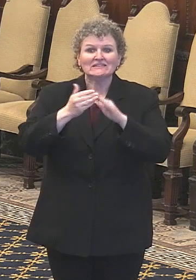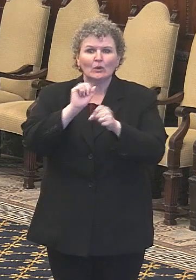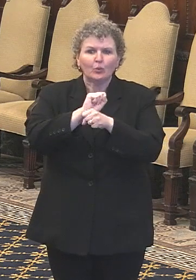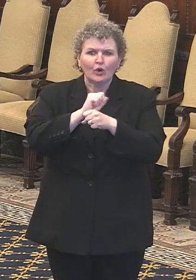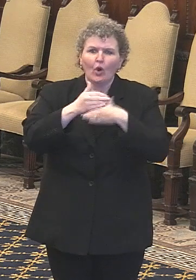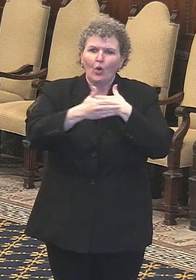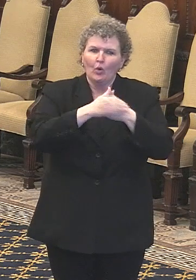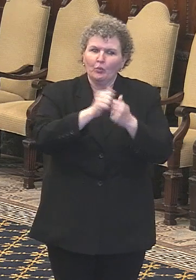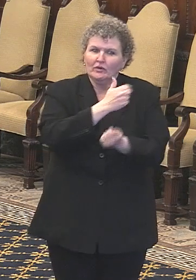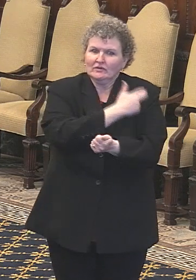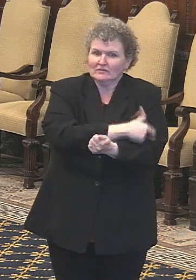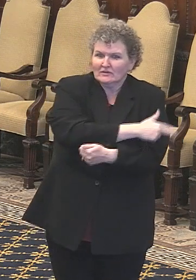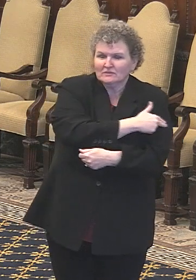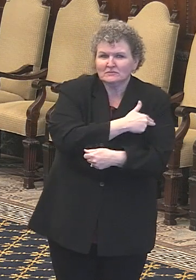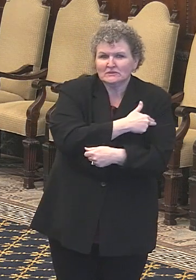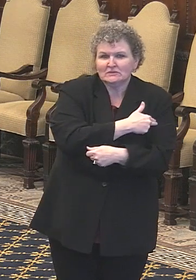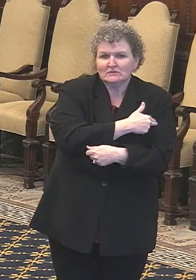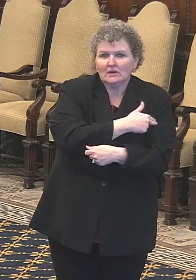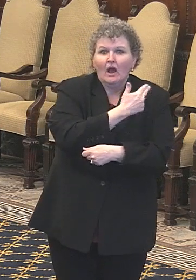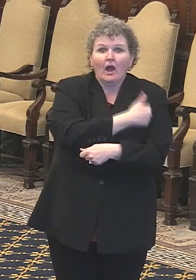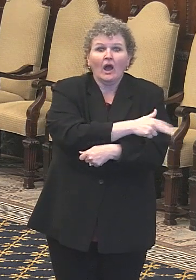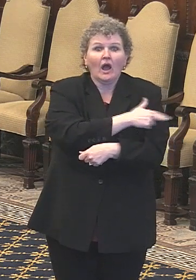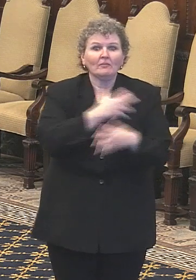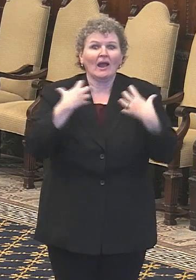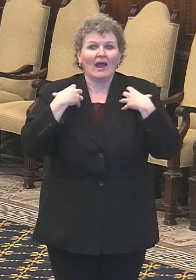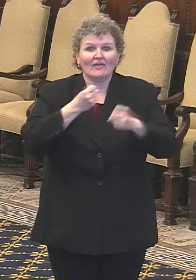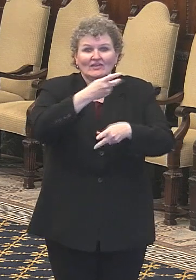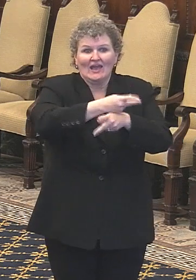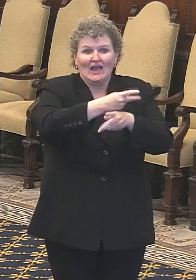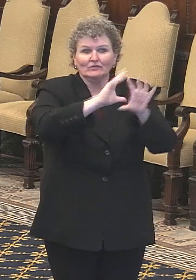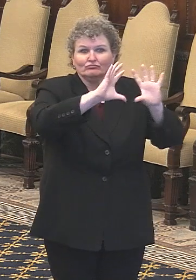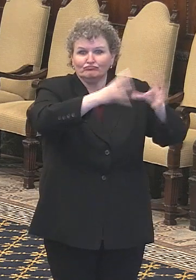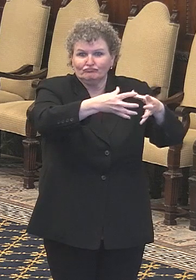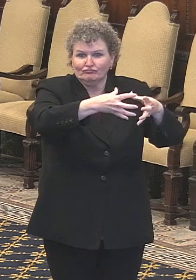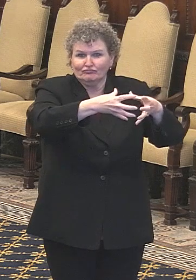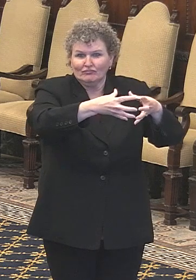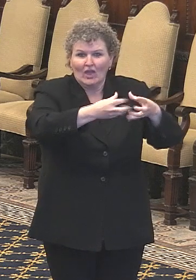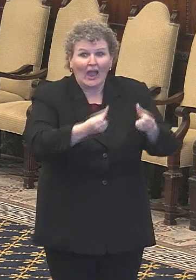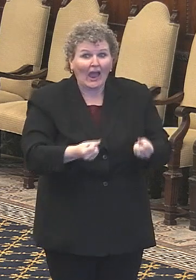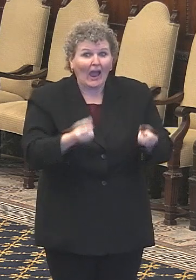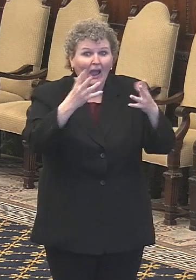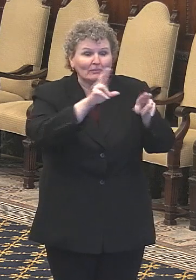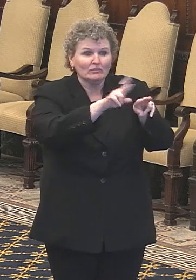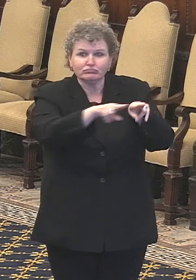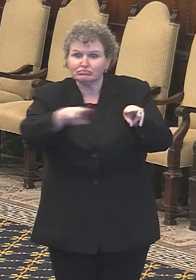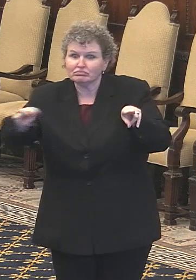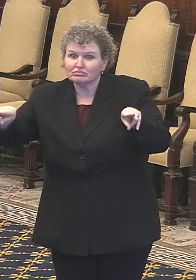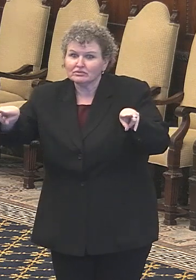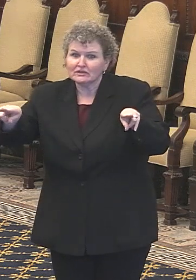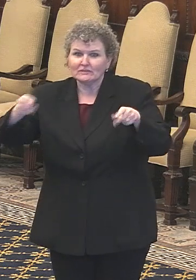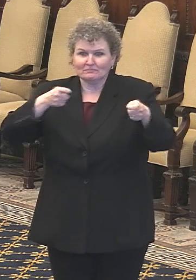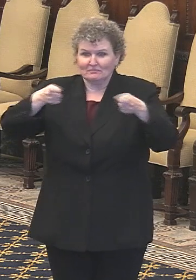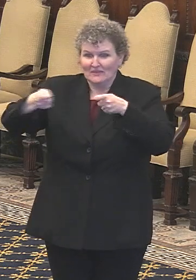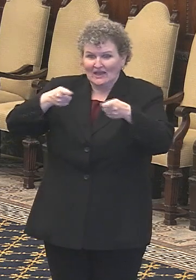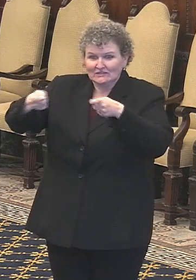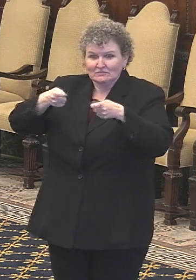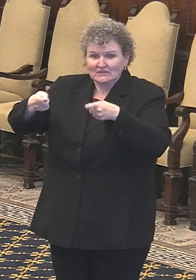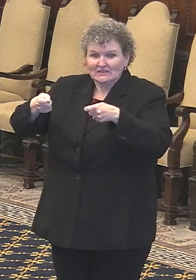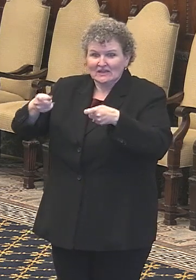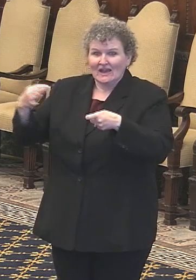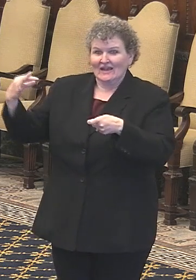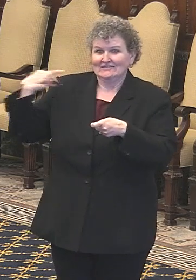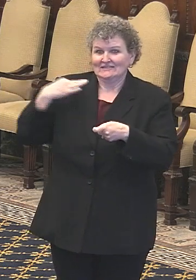Hospital and Healthcare Association of Pennsylvania to manage the number of people hospitalized during this time. Staff there consists of